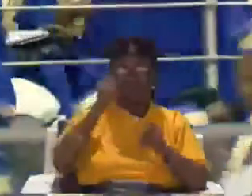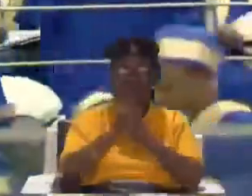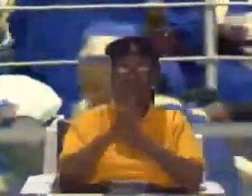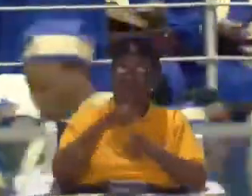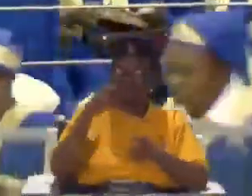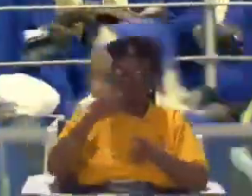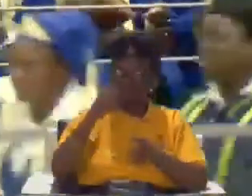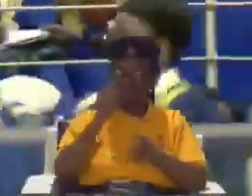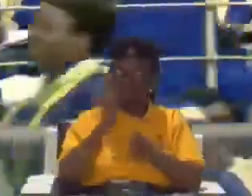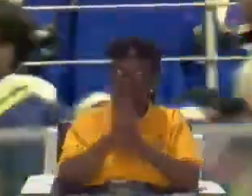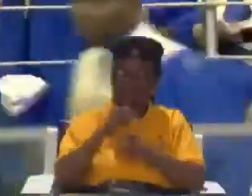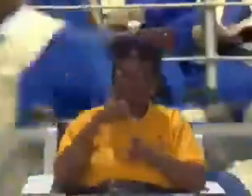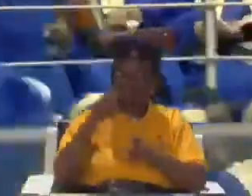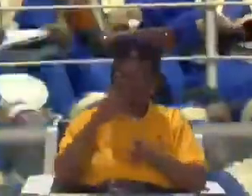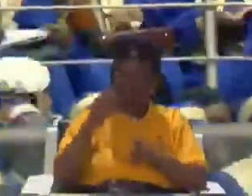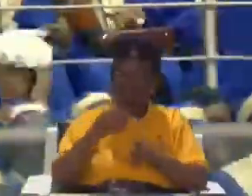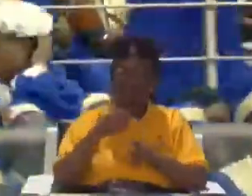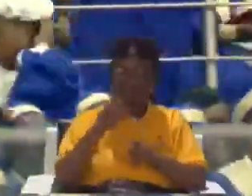Just speak, Lord.